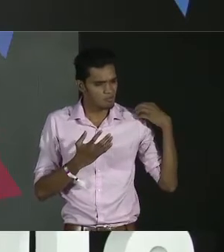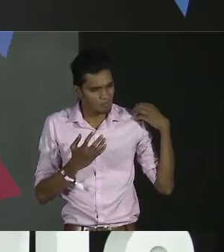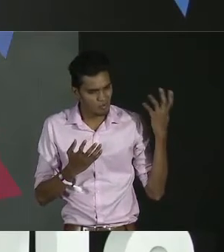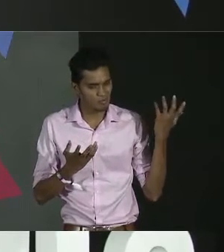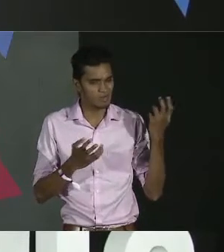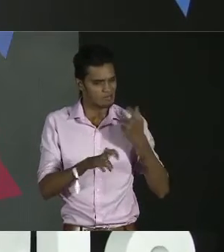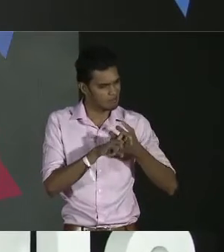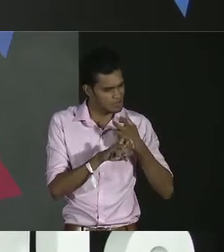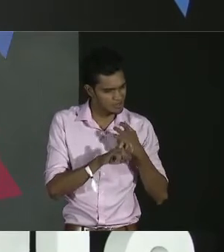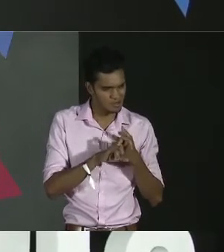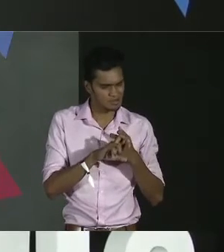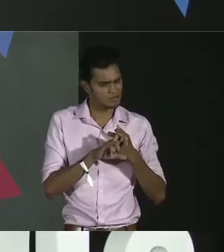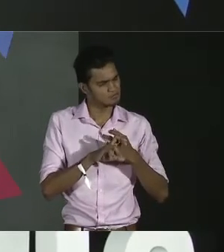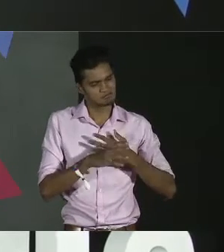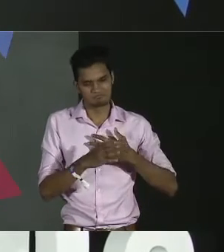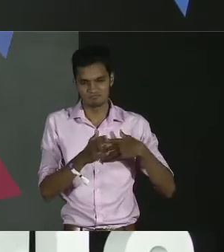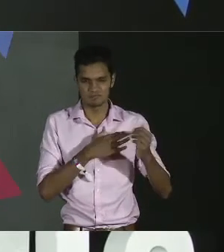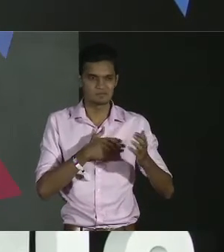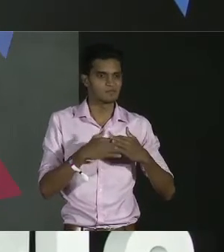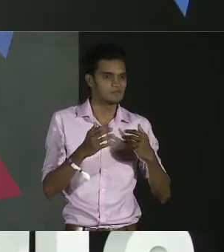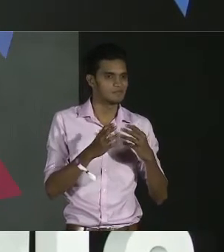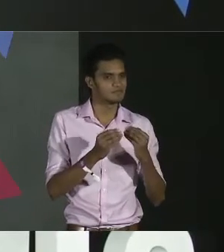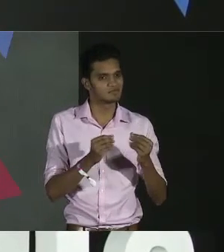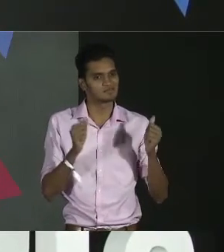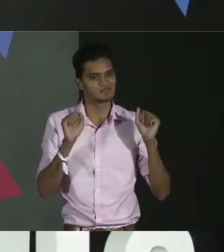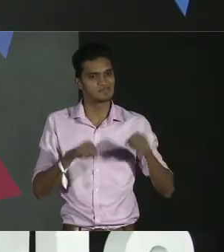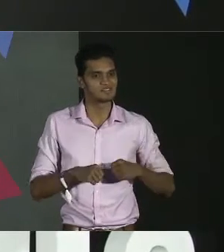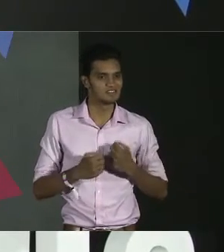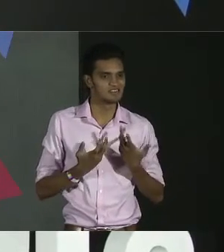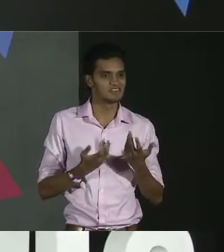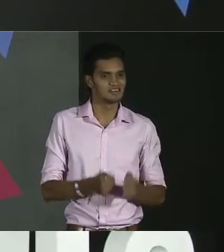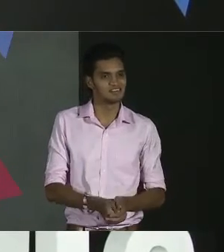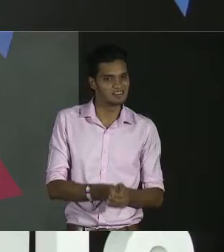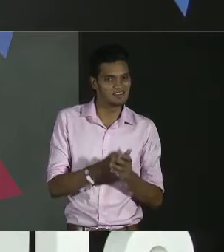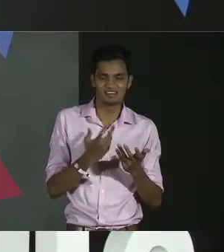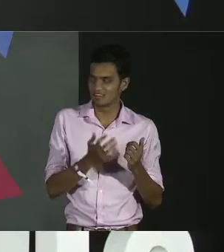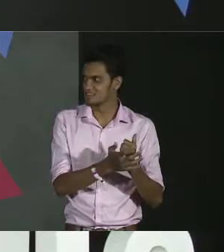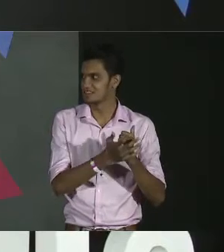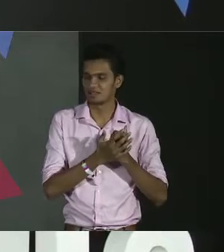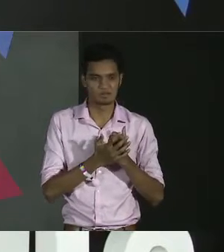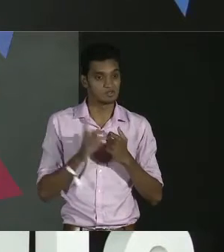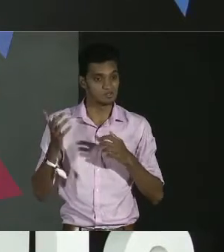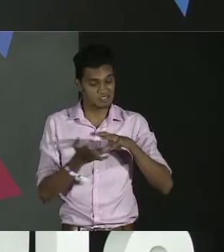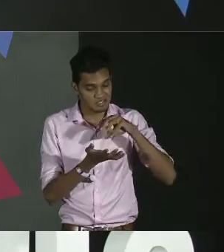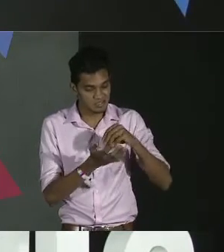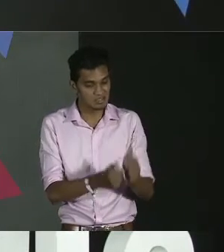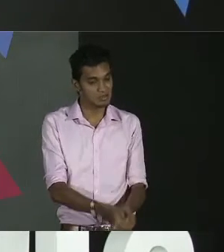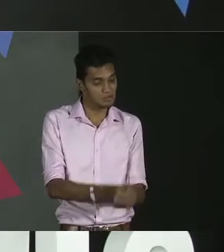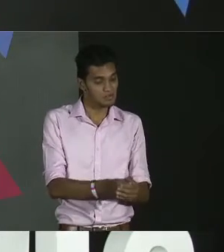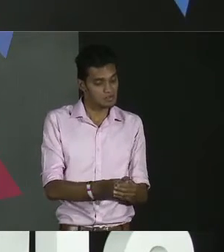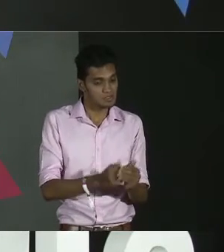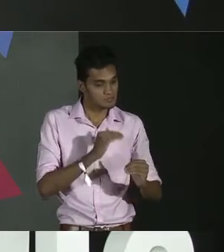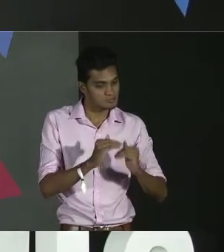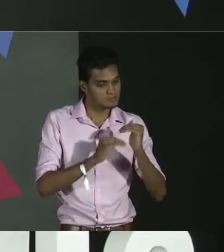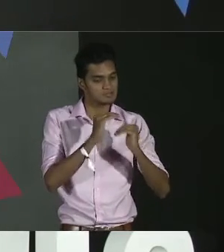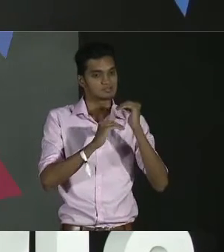and can relate to any issues that I encounter. They supported me in learning the sport and getting better at it.